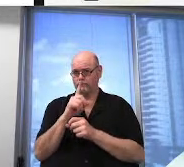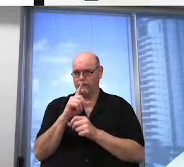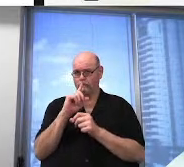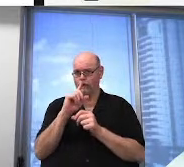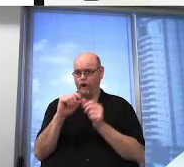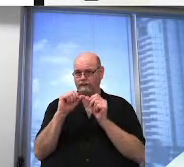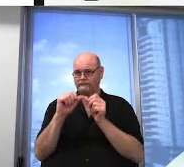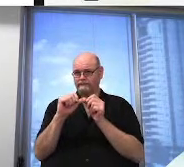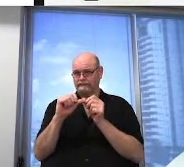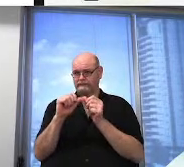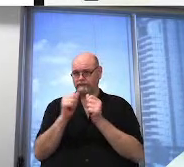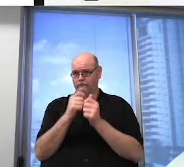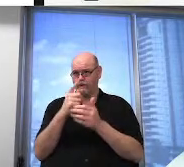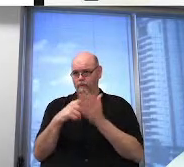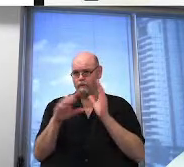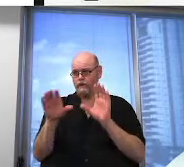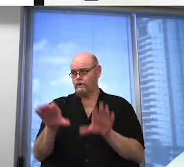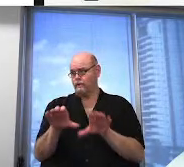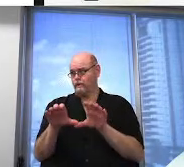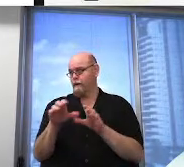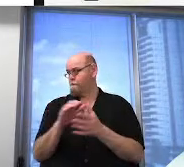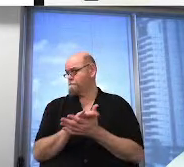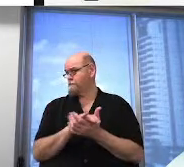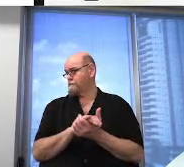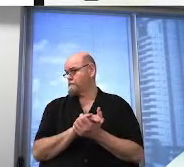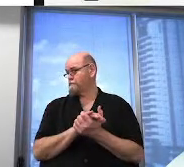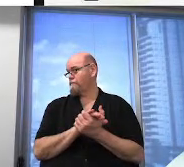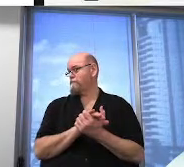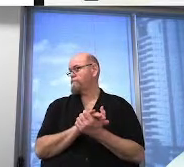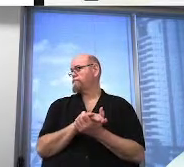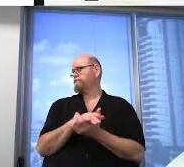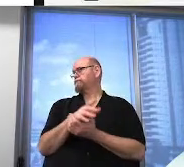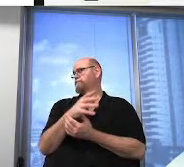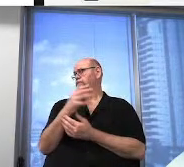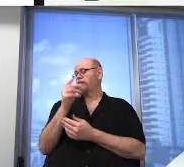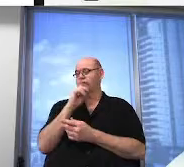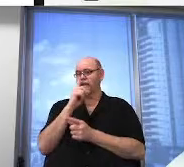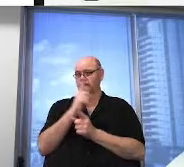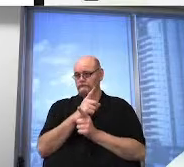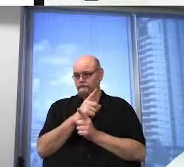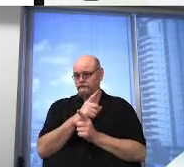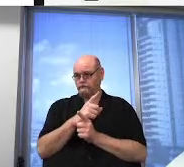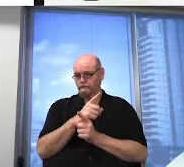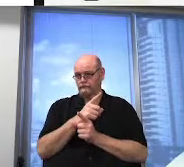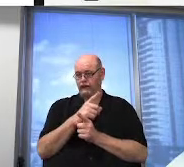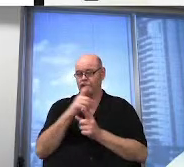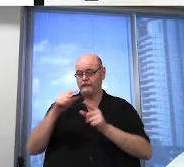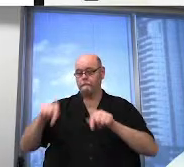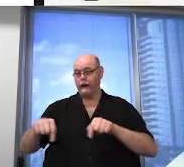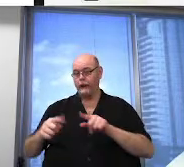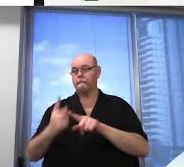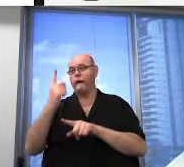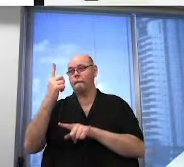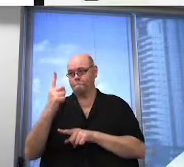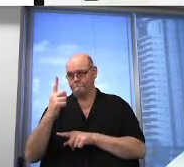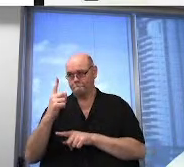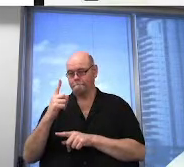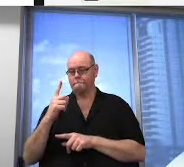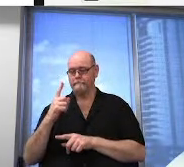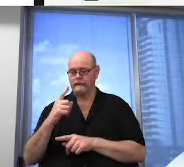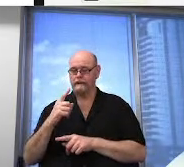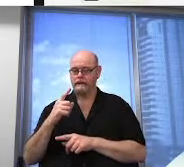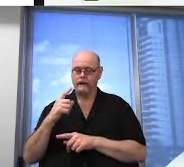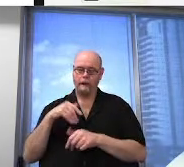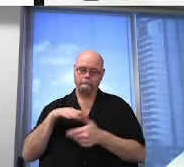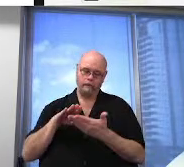that consistent in regards to what we're doing and ensure that the budget is aligned with it. But it's actually correct. We're doing a buttons-up approach.